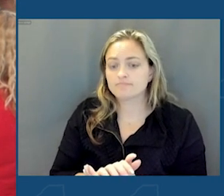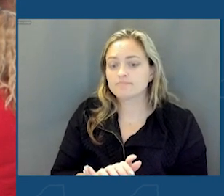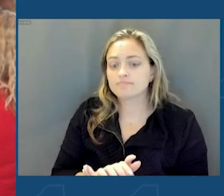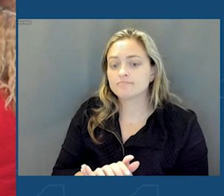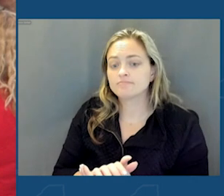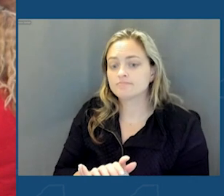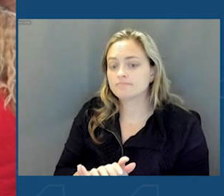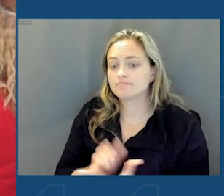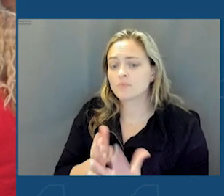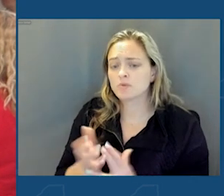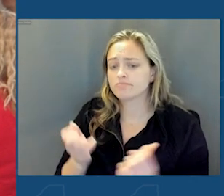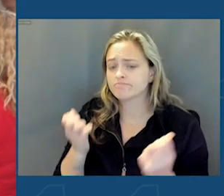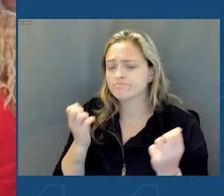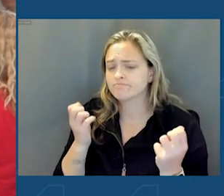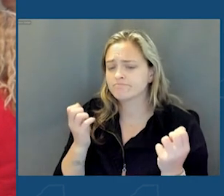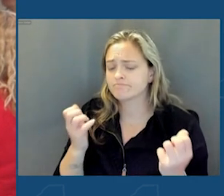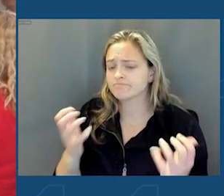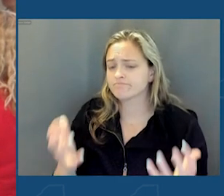many